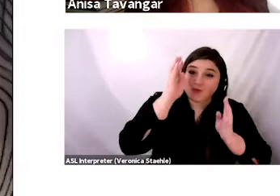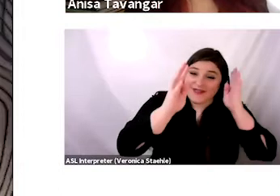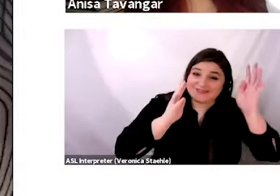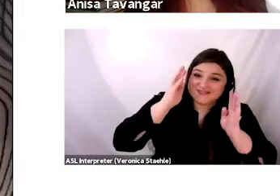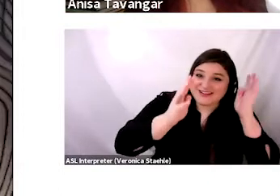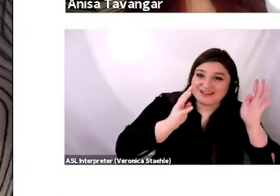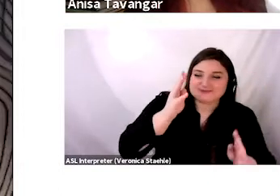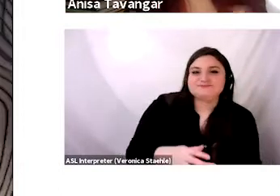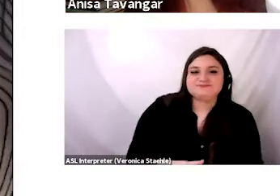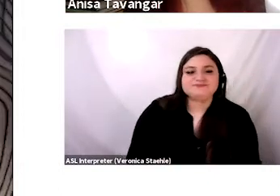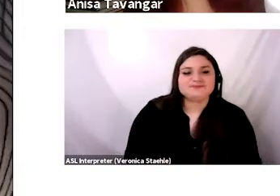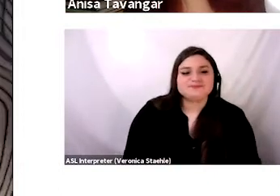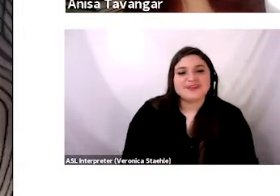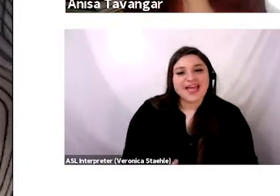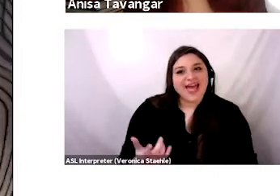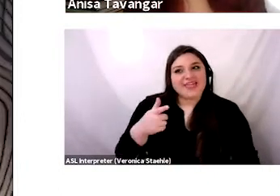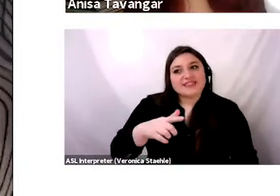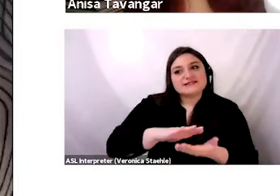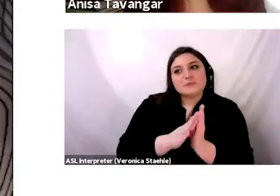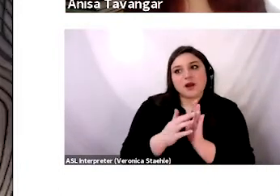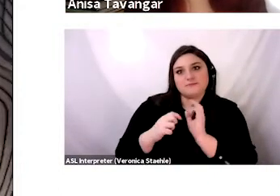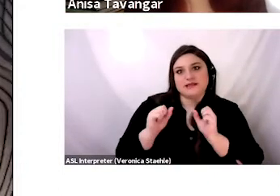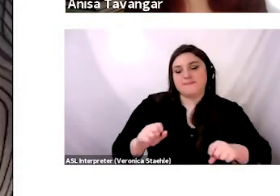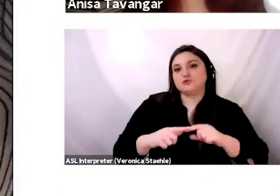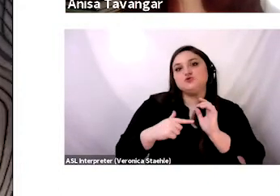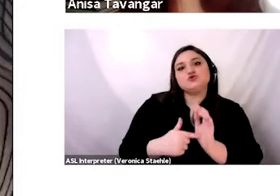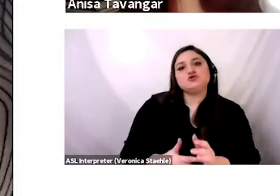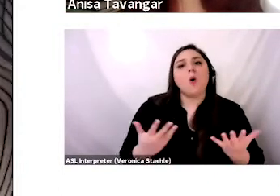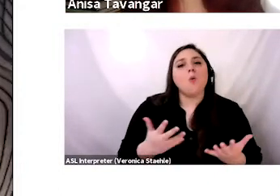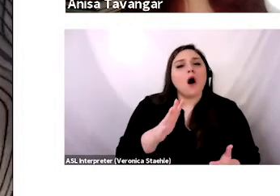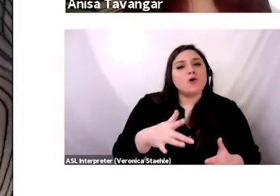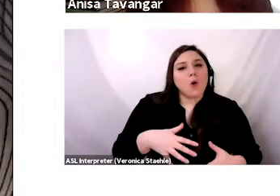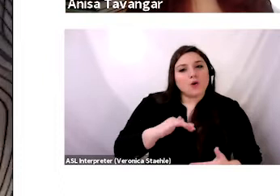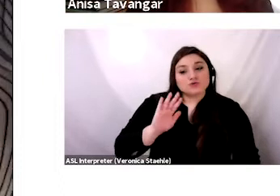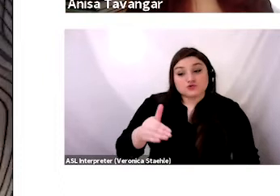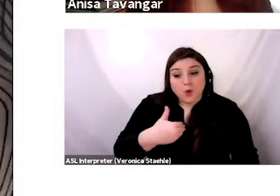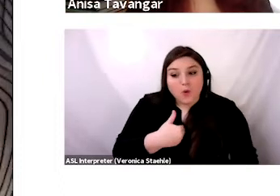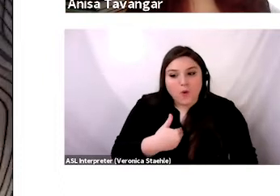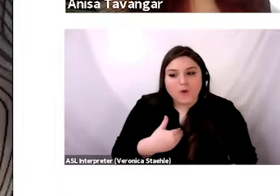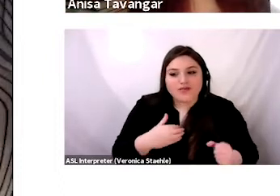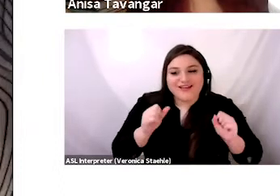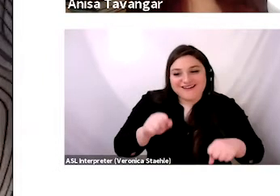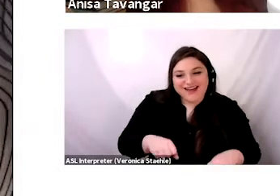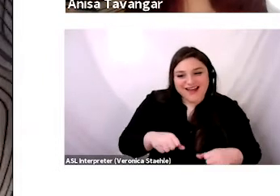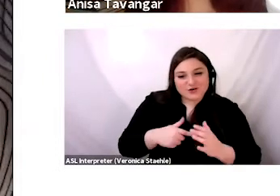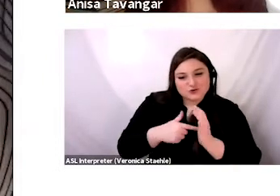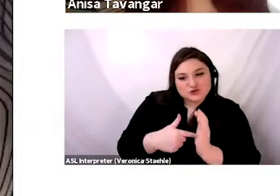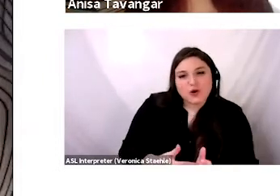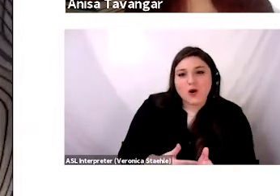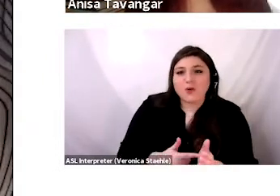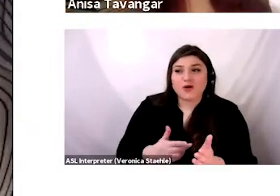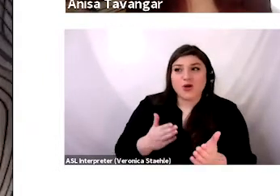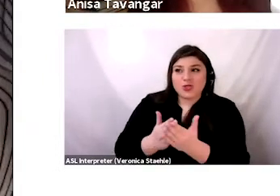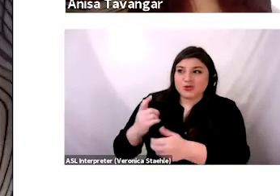I really see this as reflections of the capacity of the soul. throughout